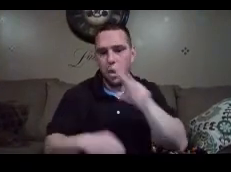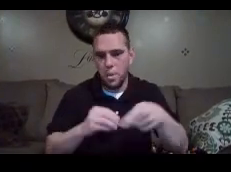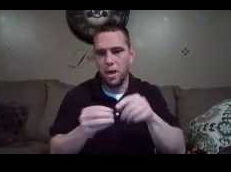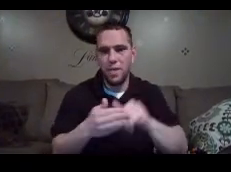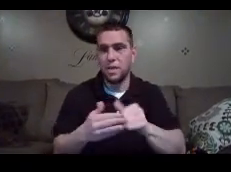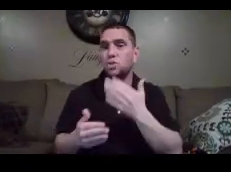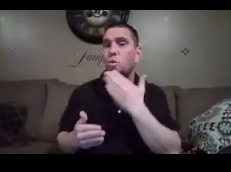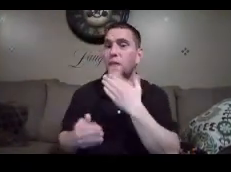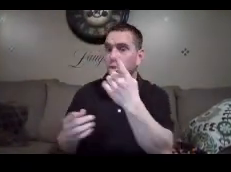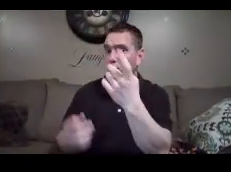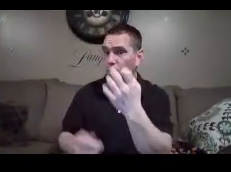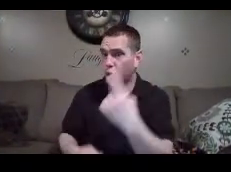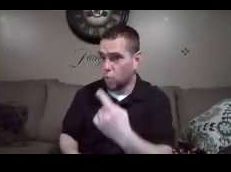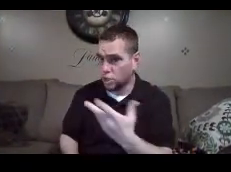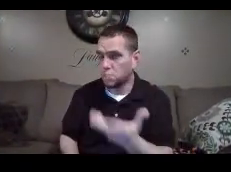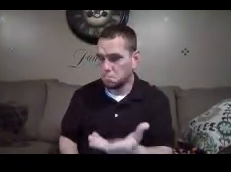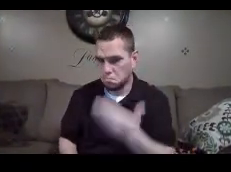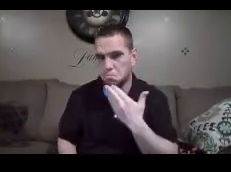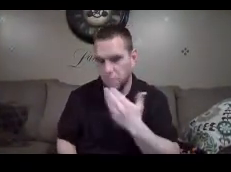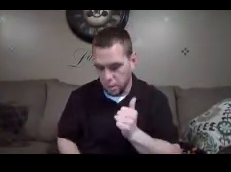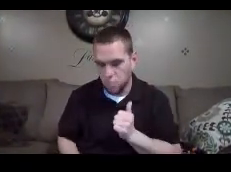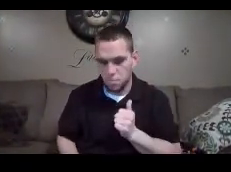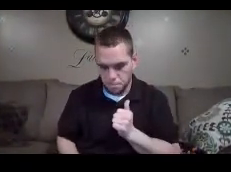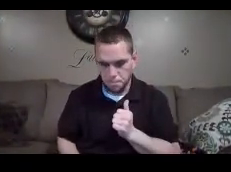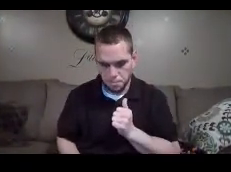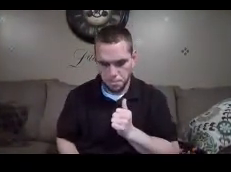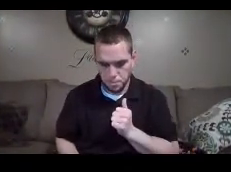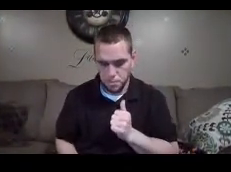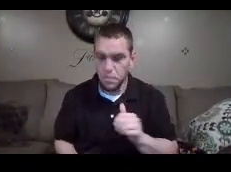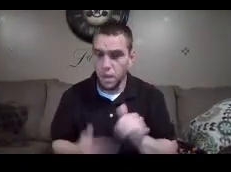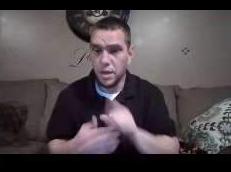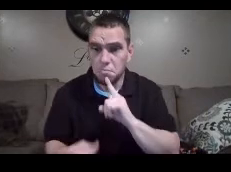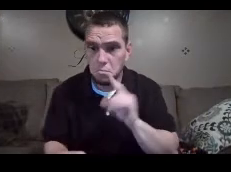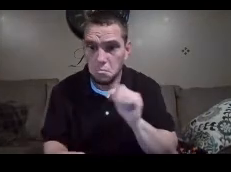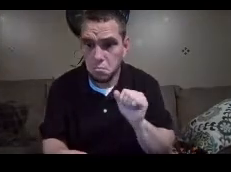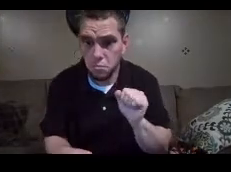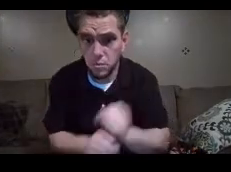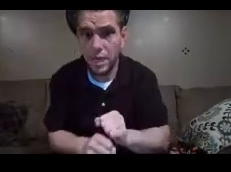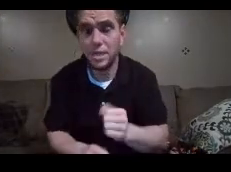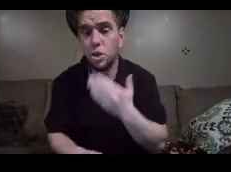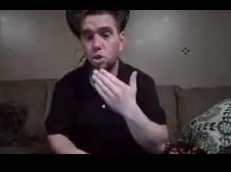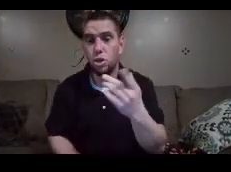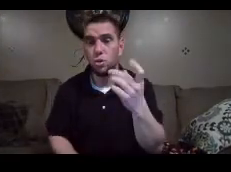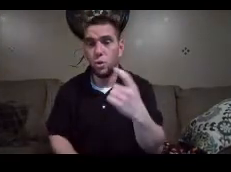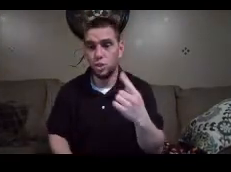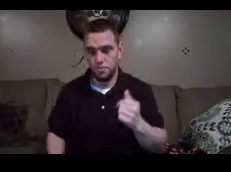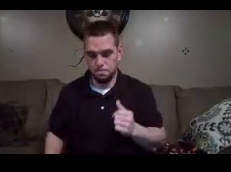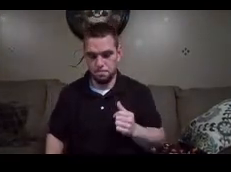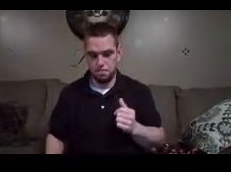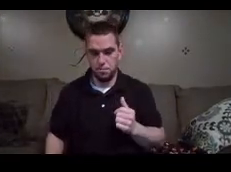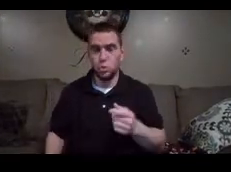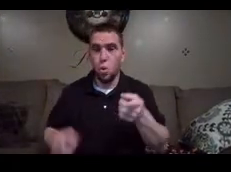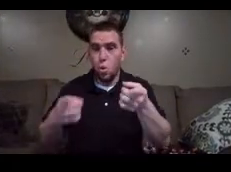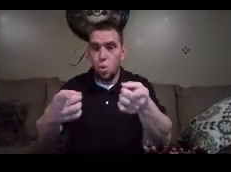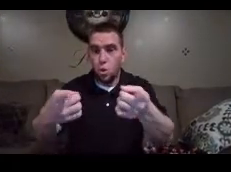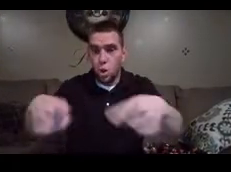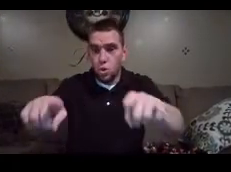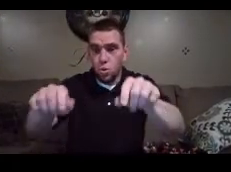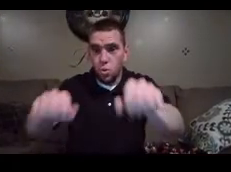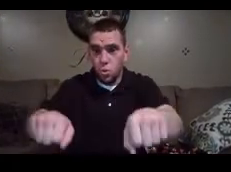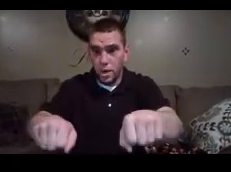for your question. That is very, very good question. So you can build that into